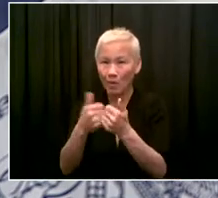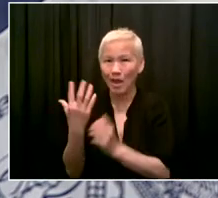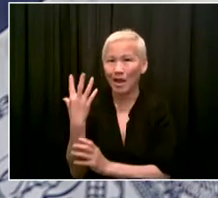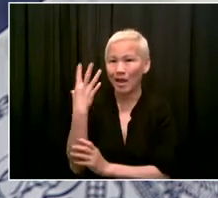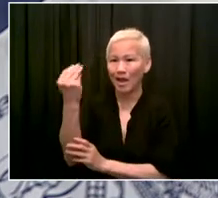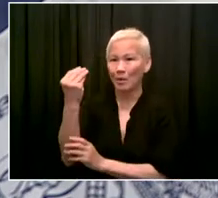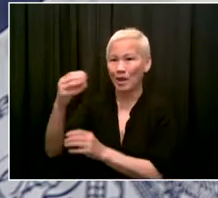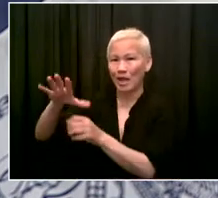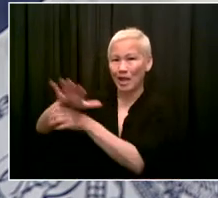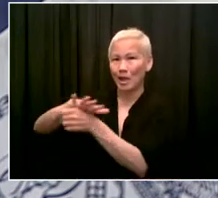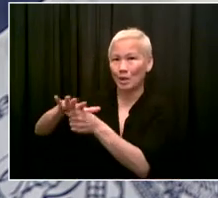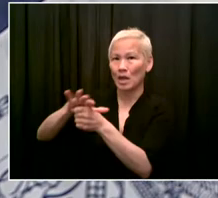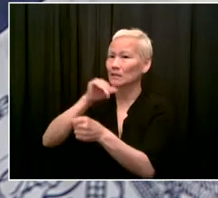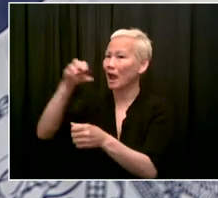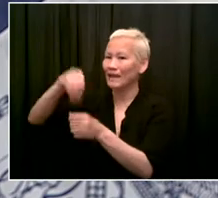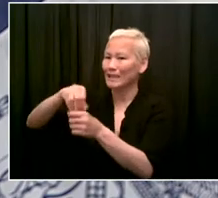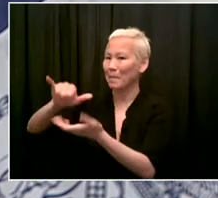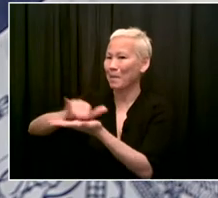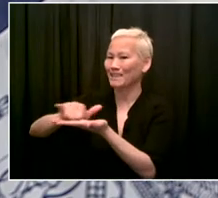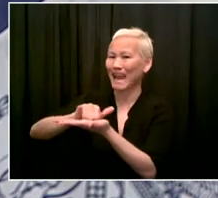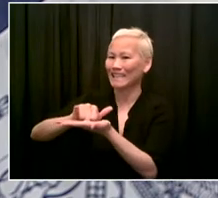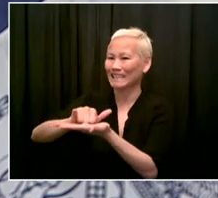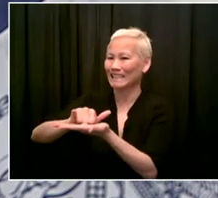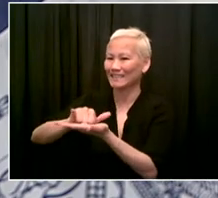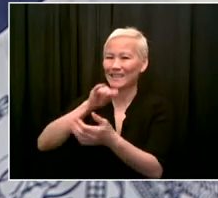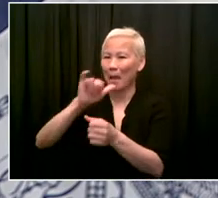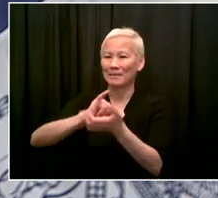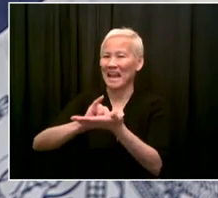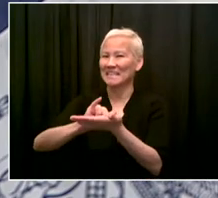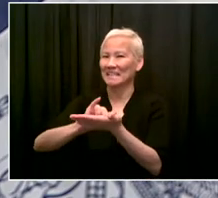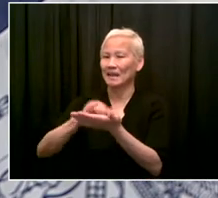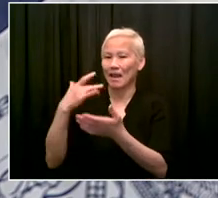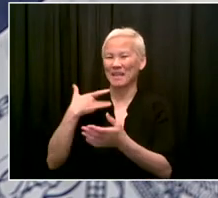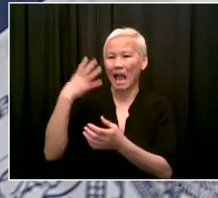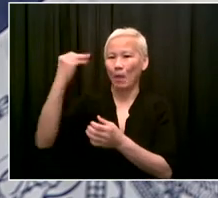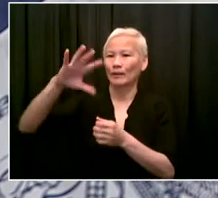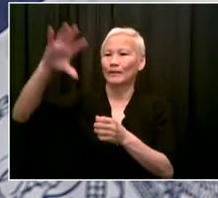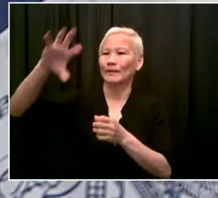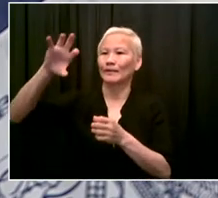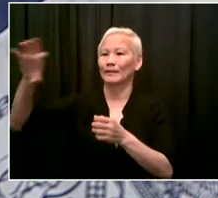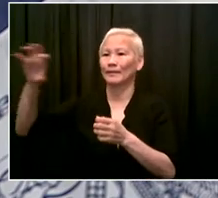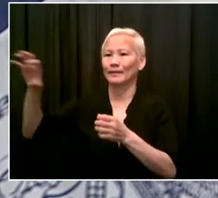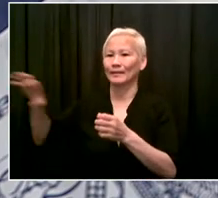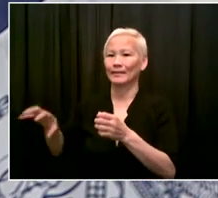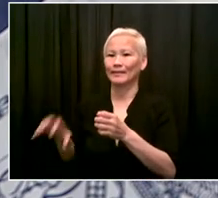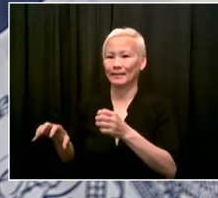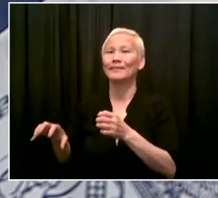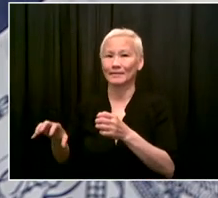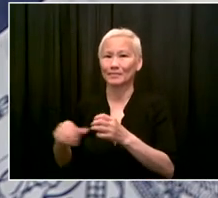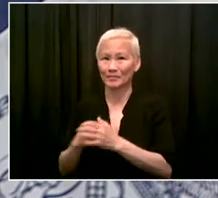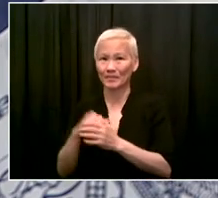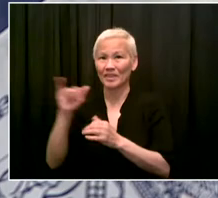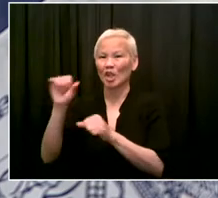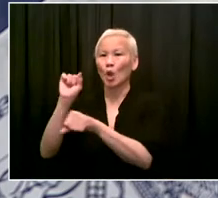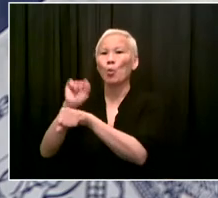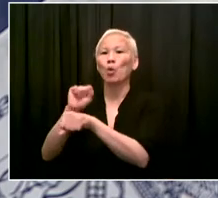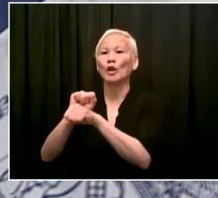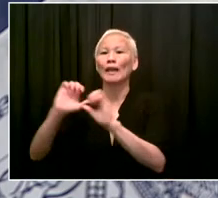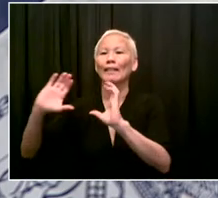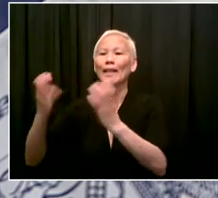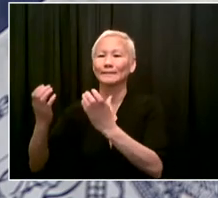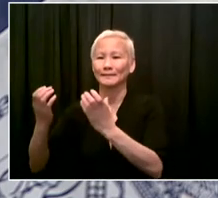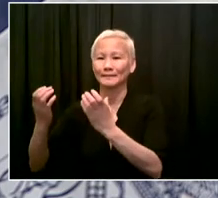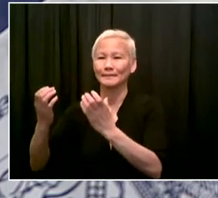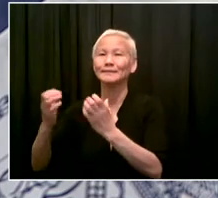multiracial, working-class coalition with a heavy focus on the outer boroughs. It worked in 2013. It appears to have worked for him here. It's